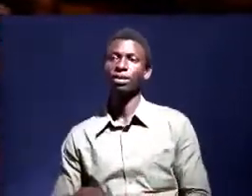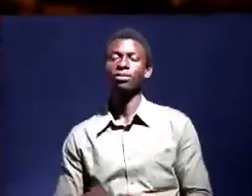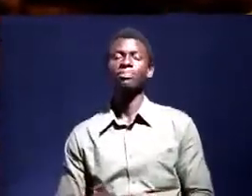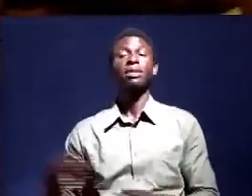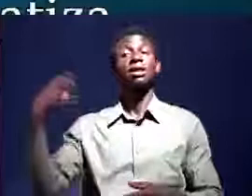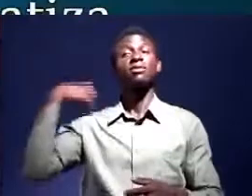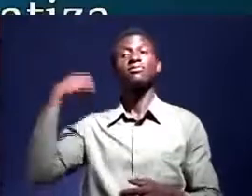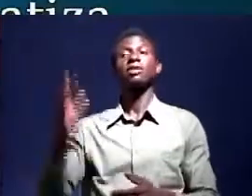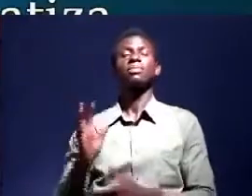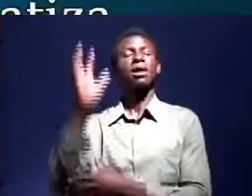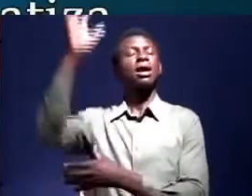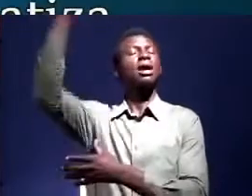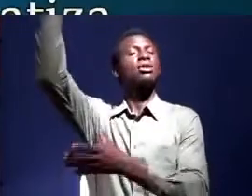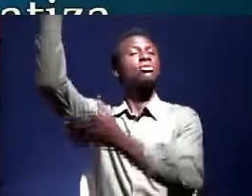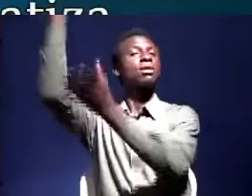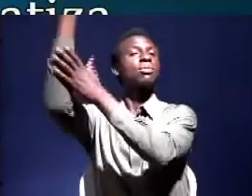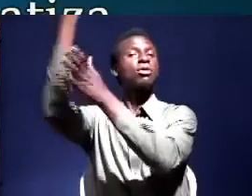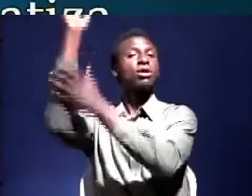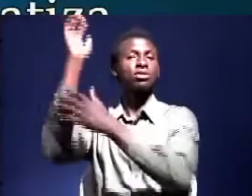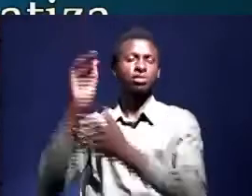And Philip said,